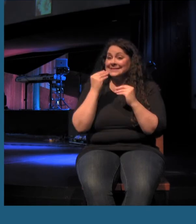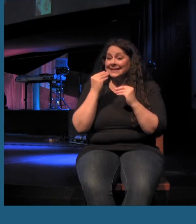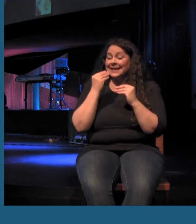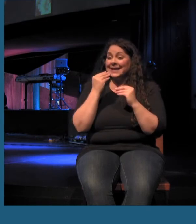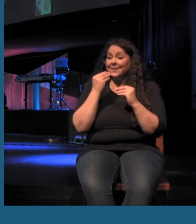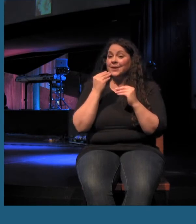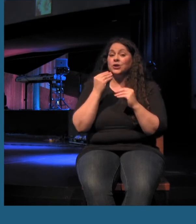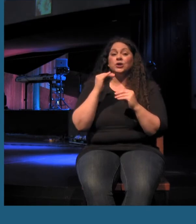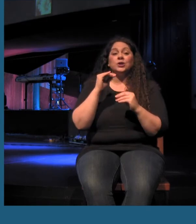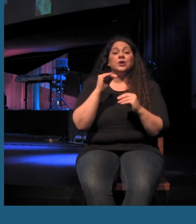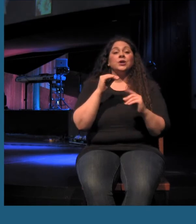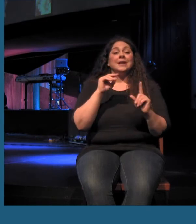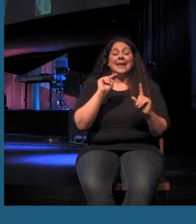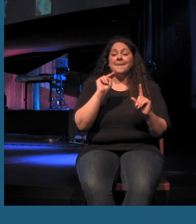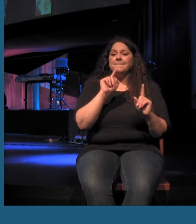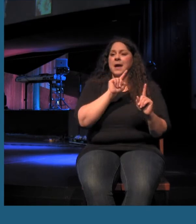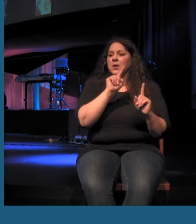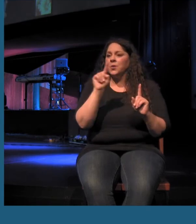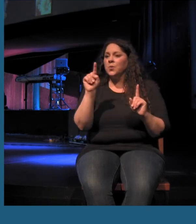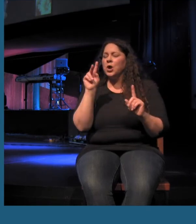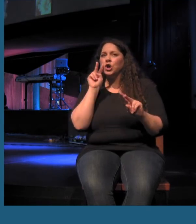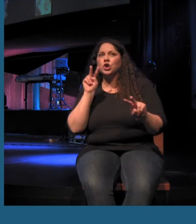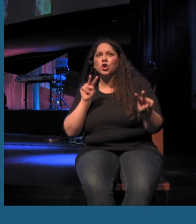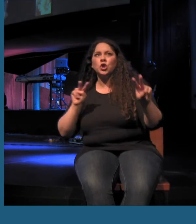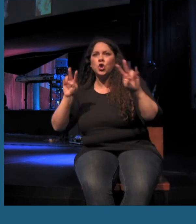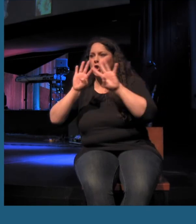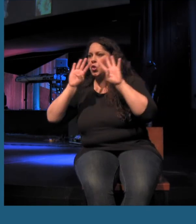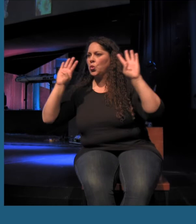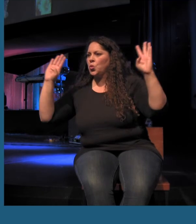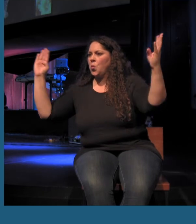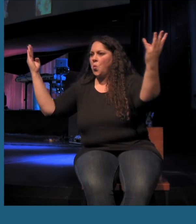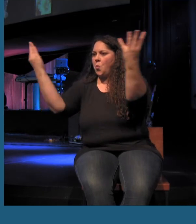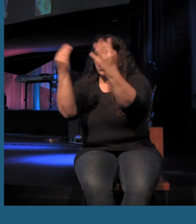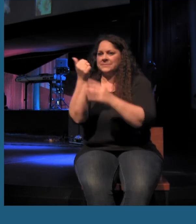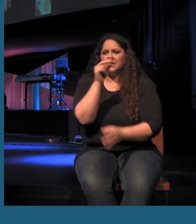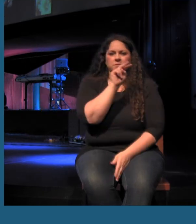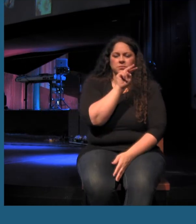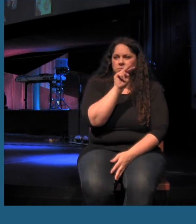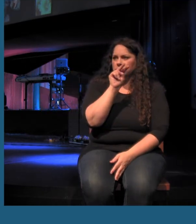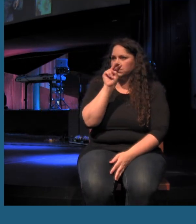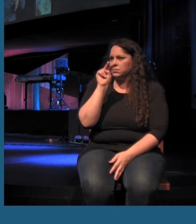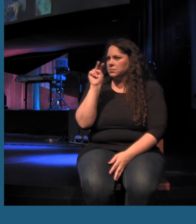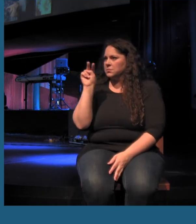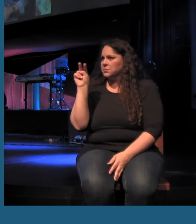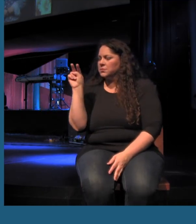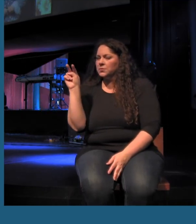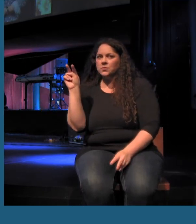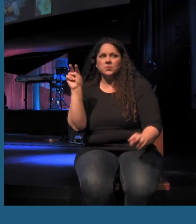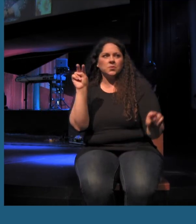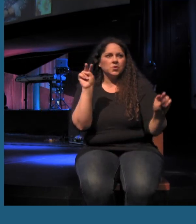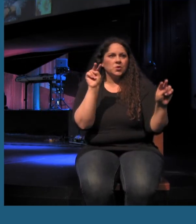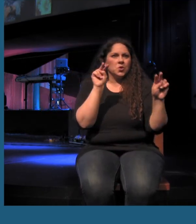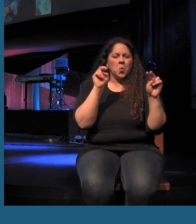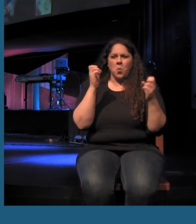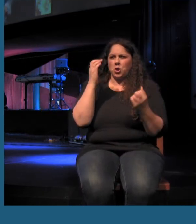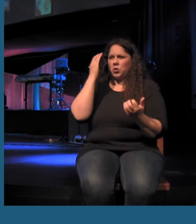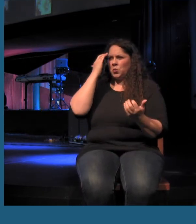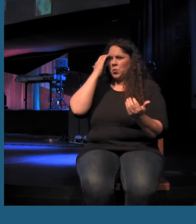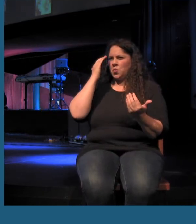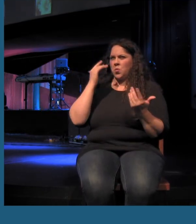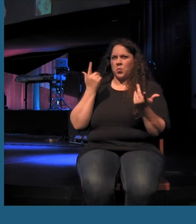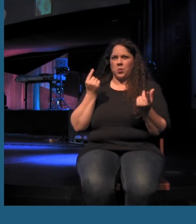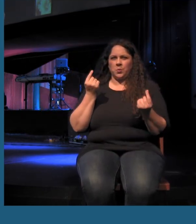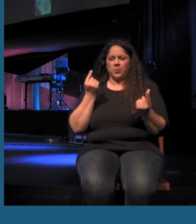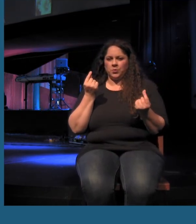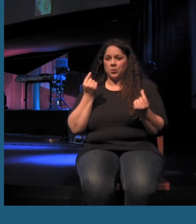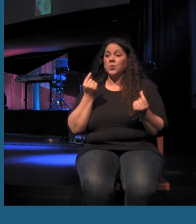out and he inspects the wall for himself. And he wanted to see exactly what he had to deal with. And I want to